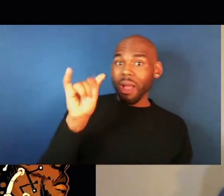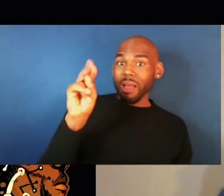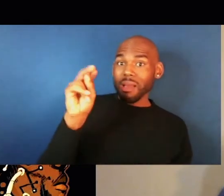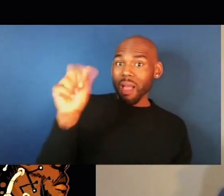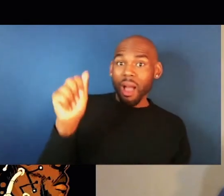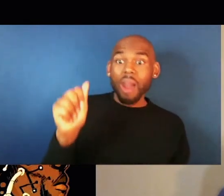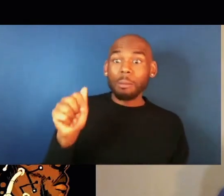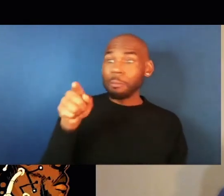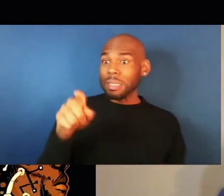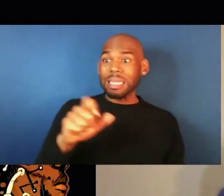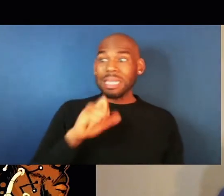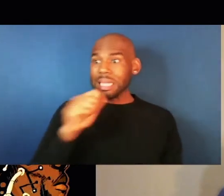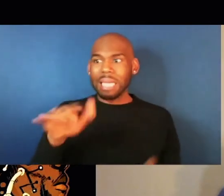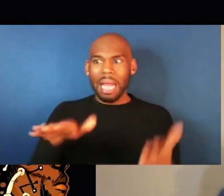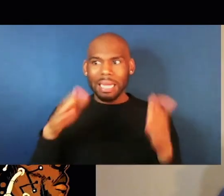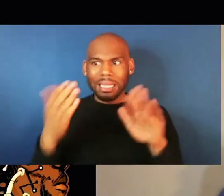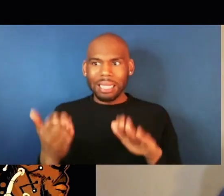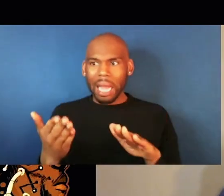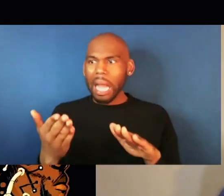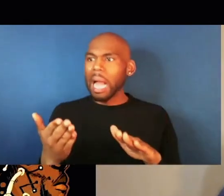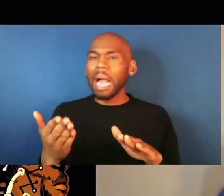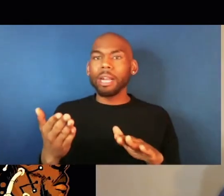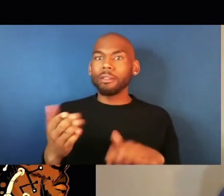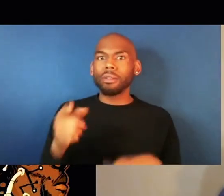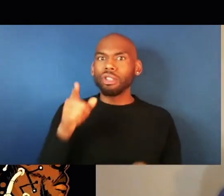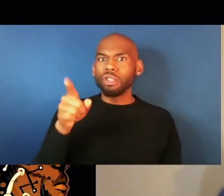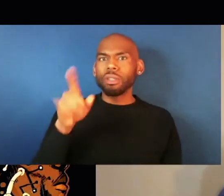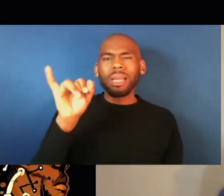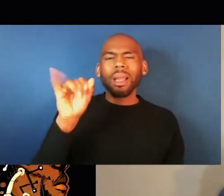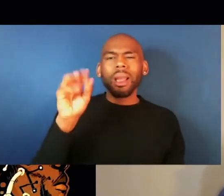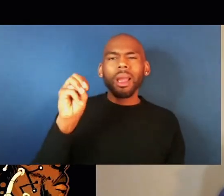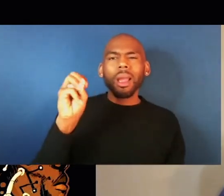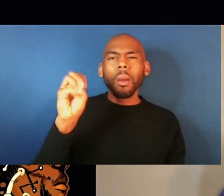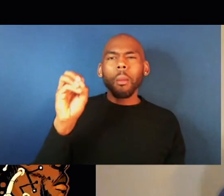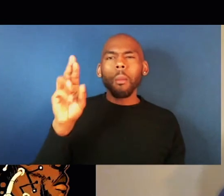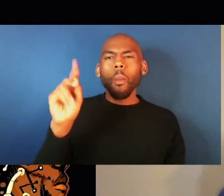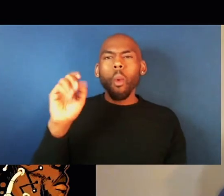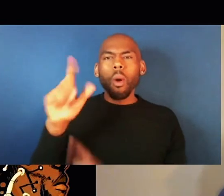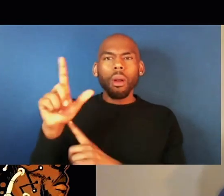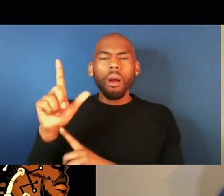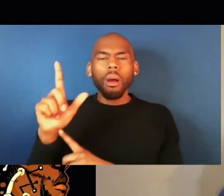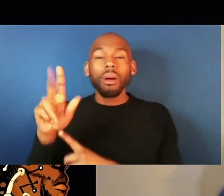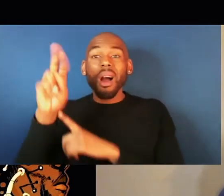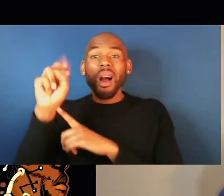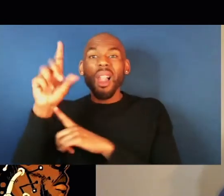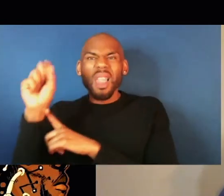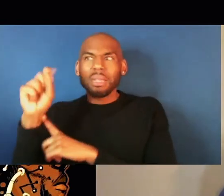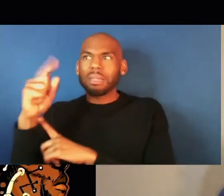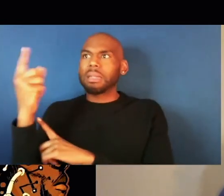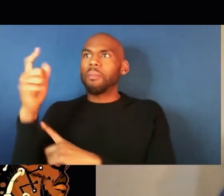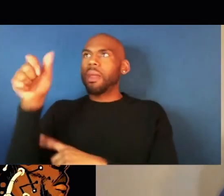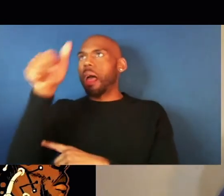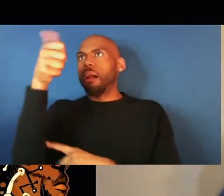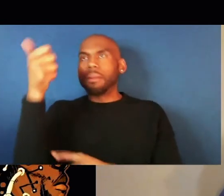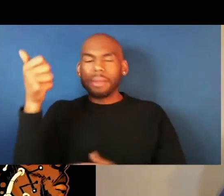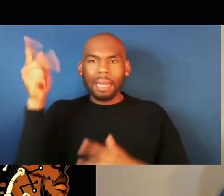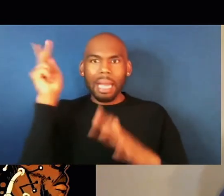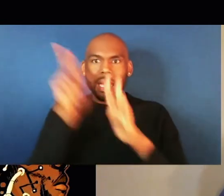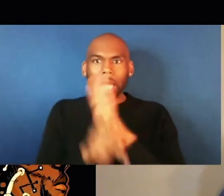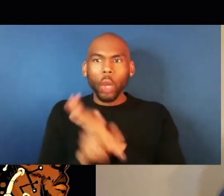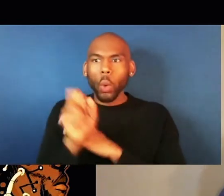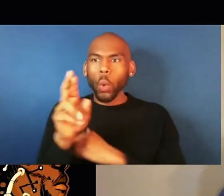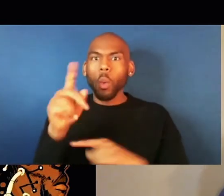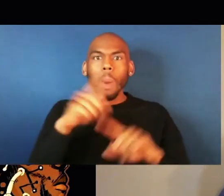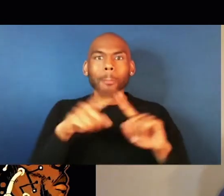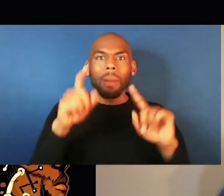her power is that she doesn't die unless she basically is immortal unless something kills her, right? But the other